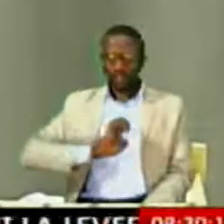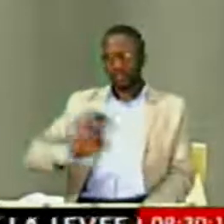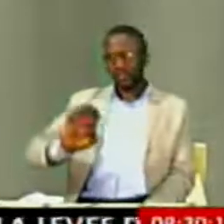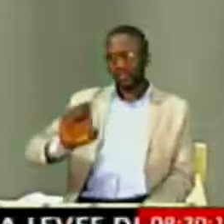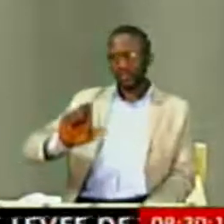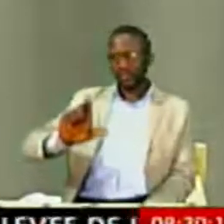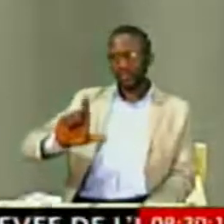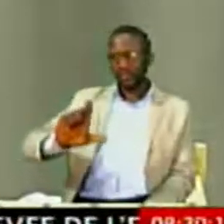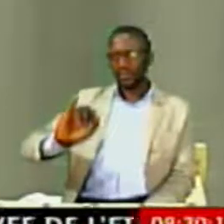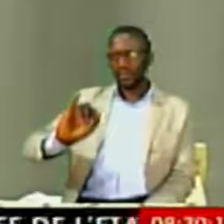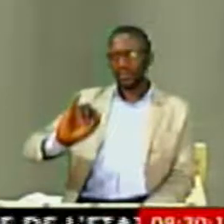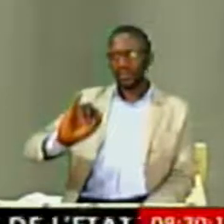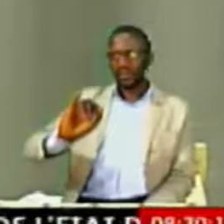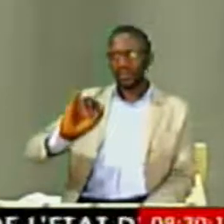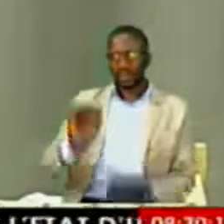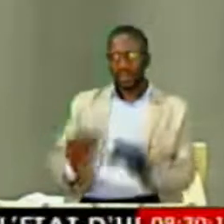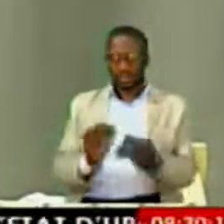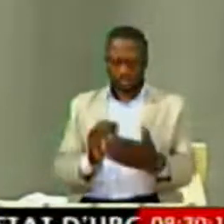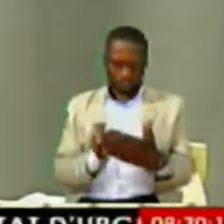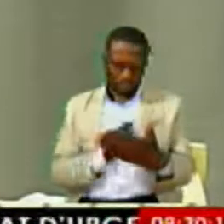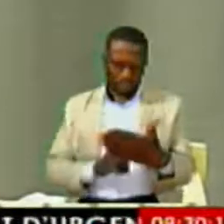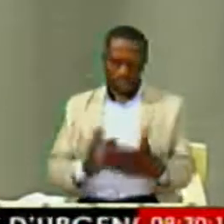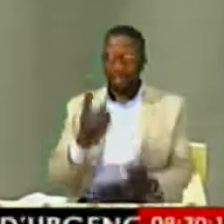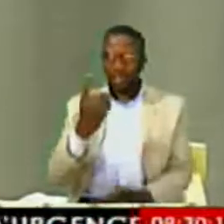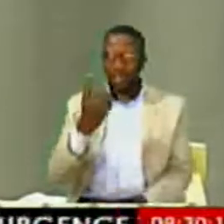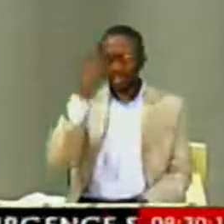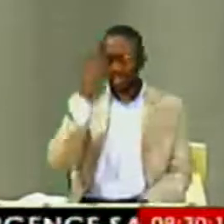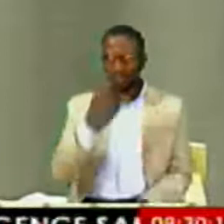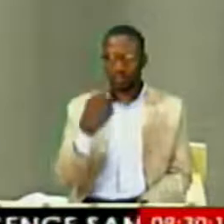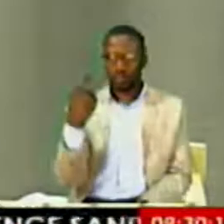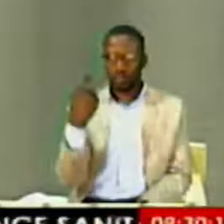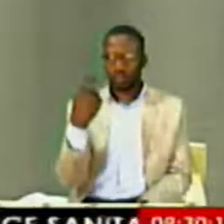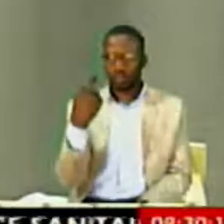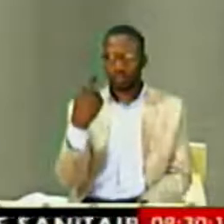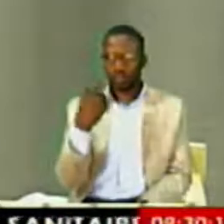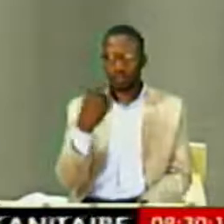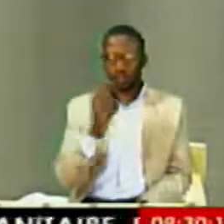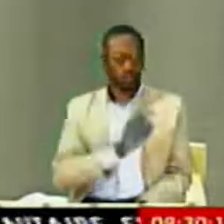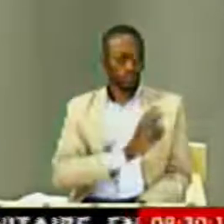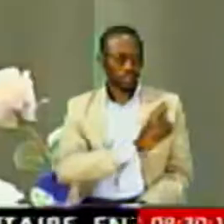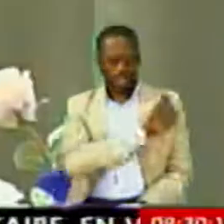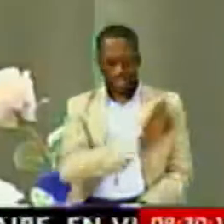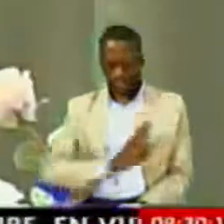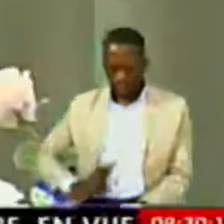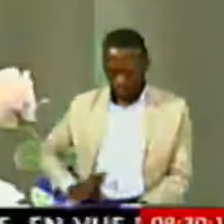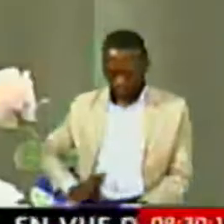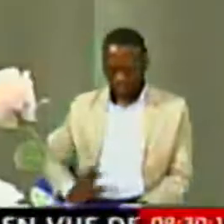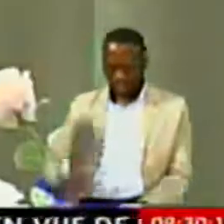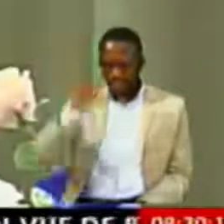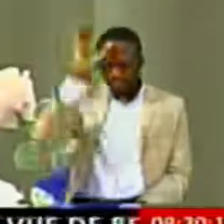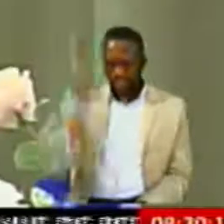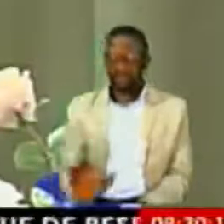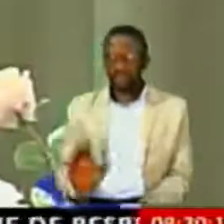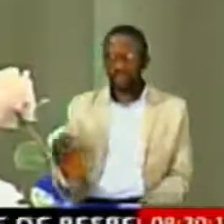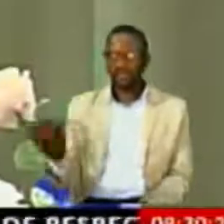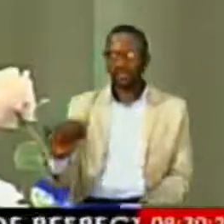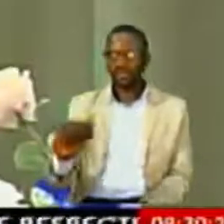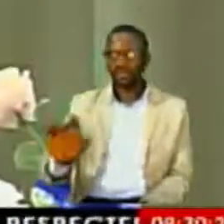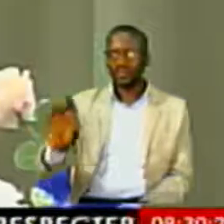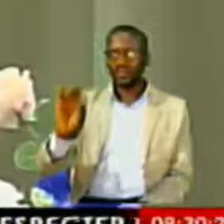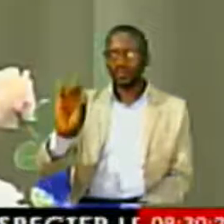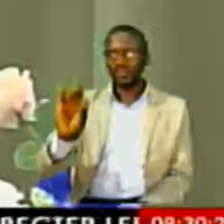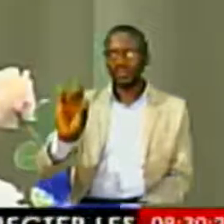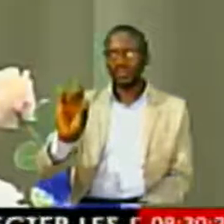chapitre 18, if you read 1 Kings chapter 18, à partir de verset 20 et verset 21, from verse 20 to